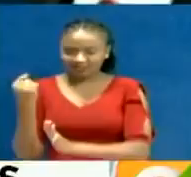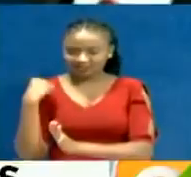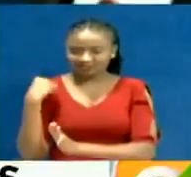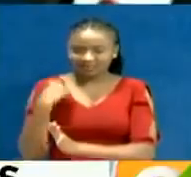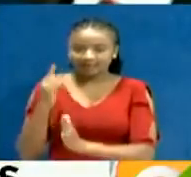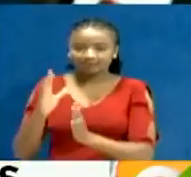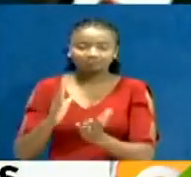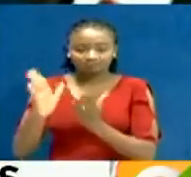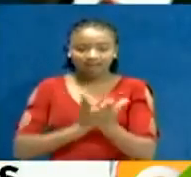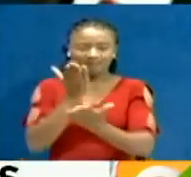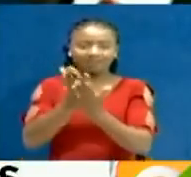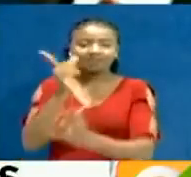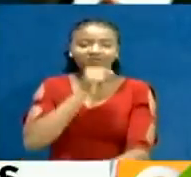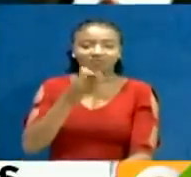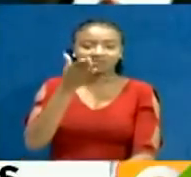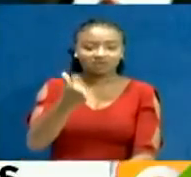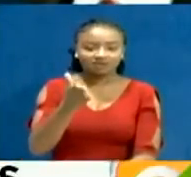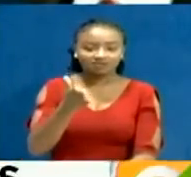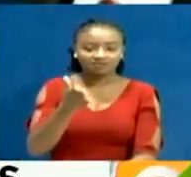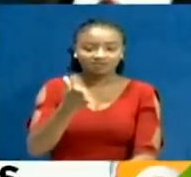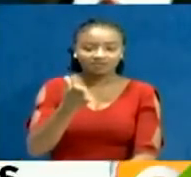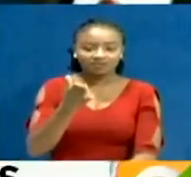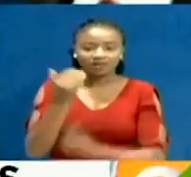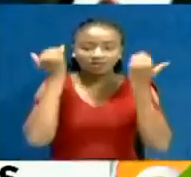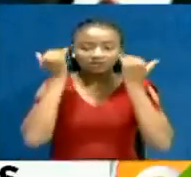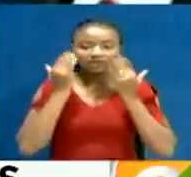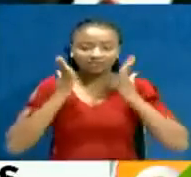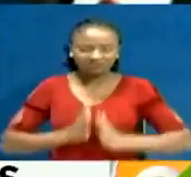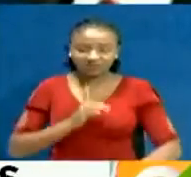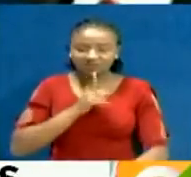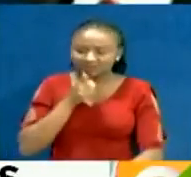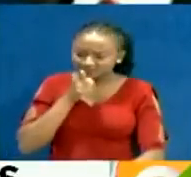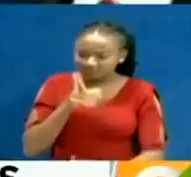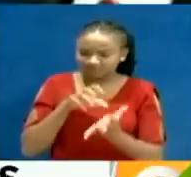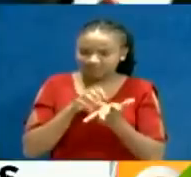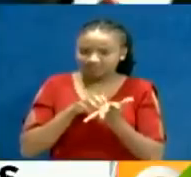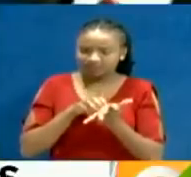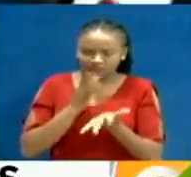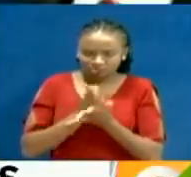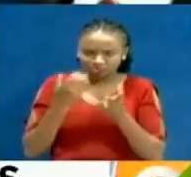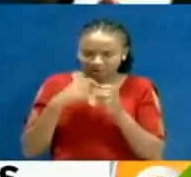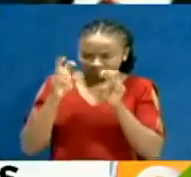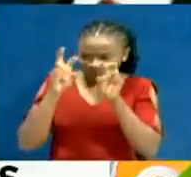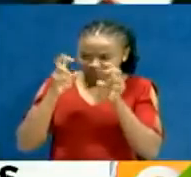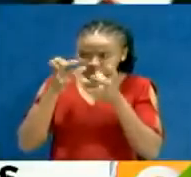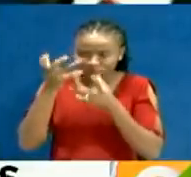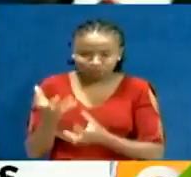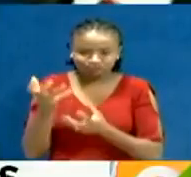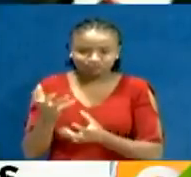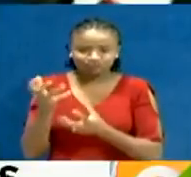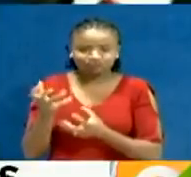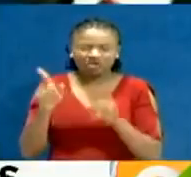a petition at the Meru High Court, with Justice Patrick Otieno noting that the matter discloses weighty issues and go to the